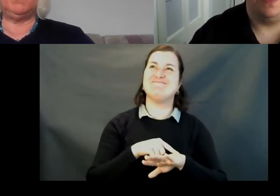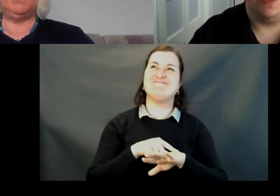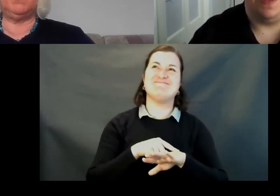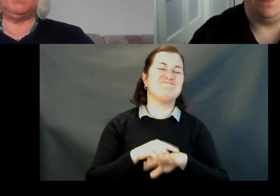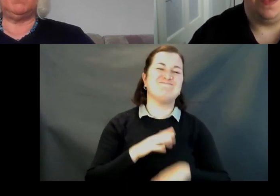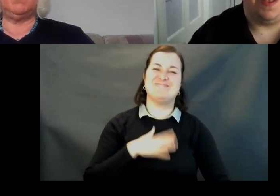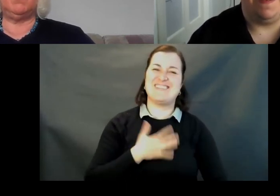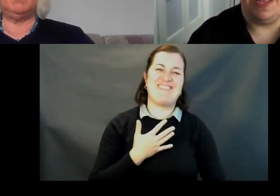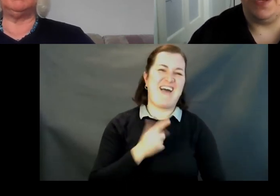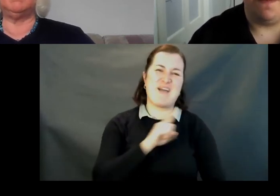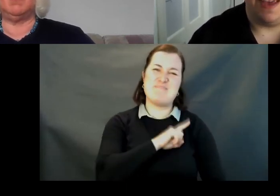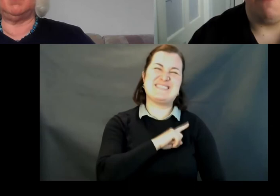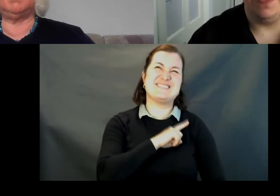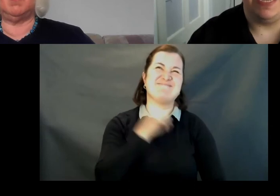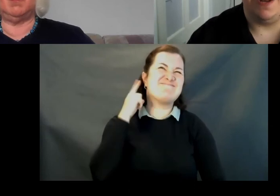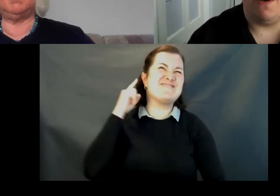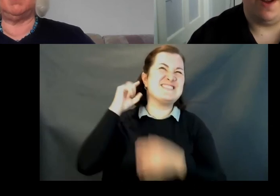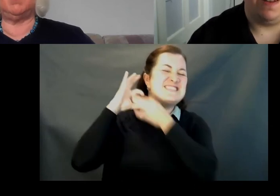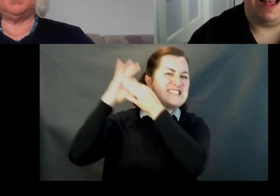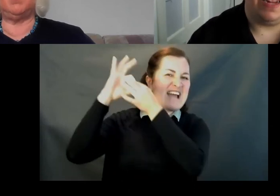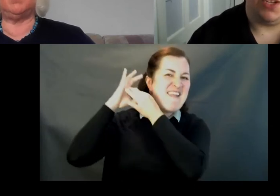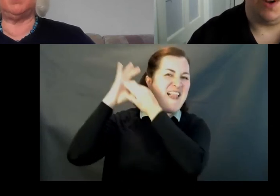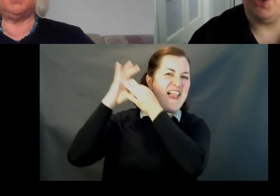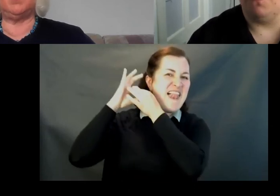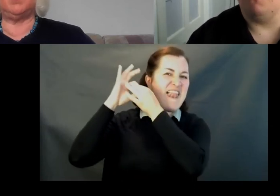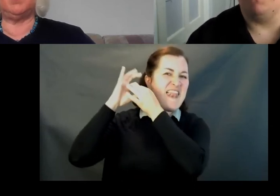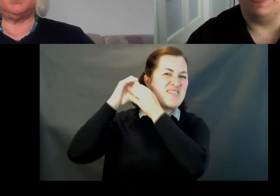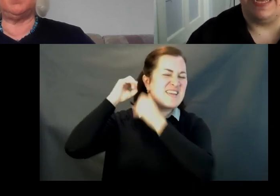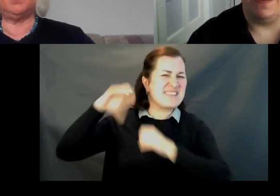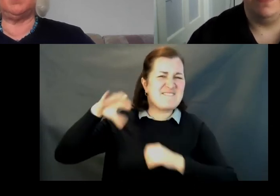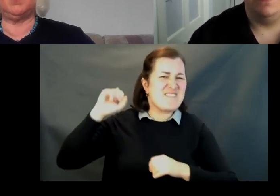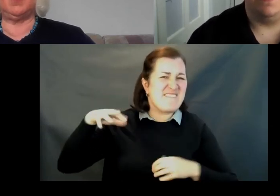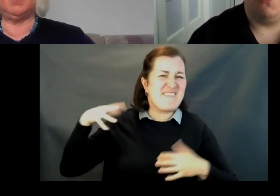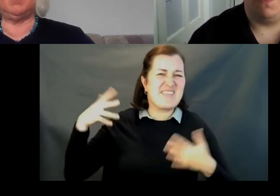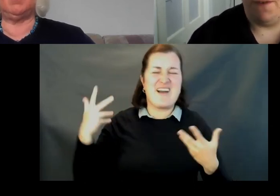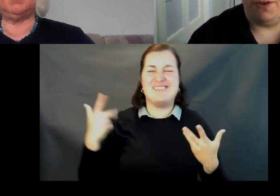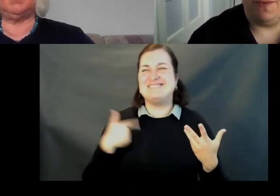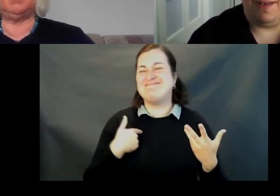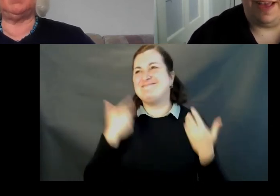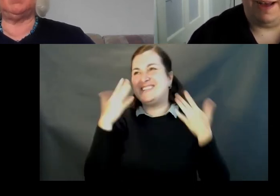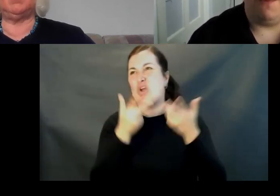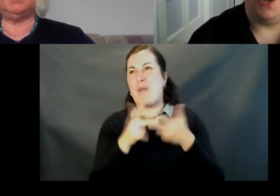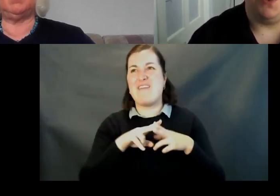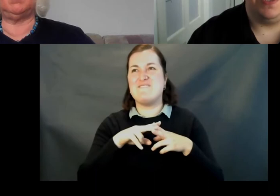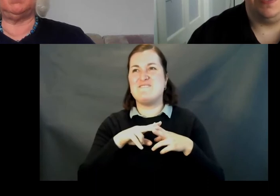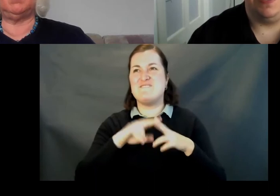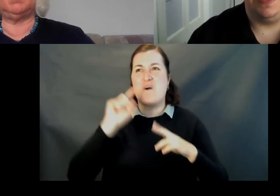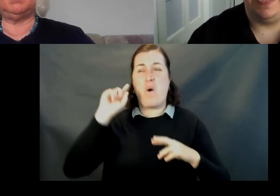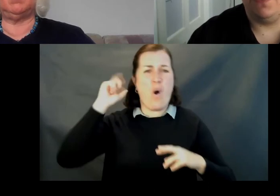signal and the interference, I didn't know if I'd had it switched on properly, and the whole confusion around that,